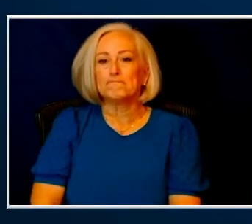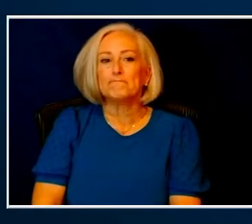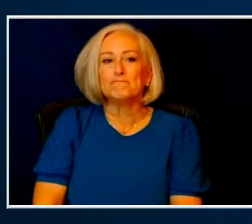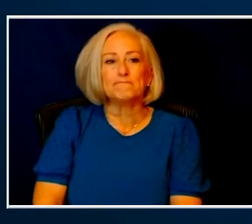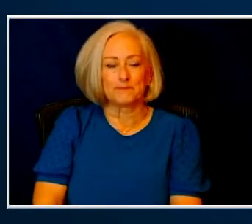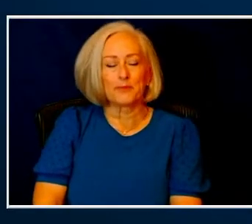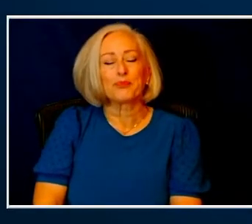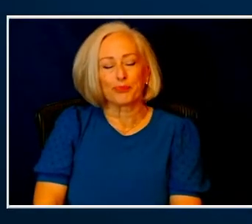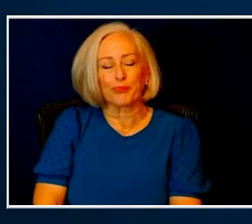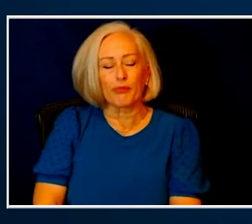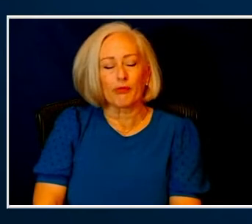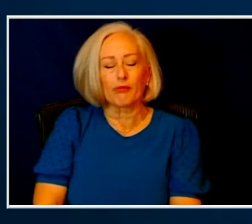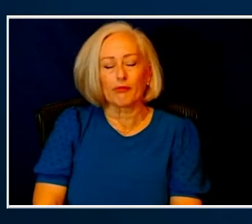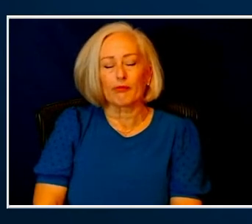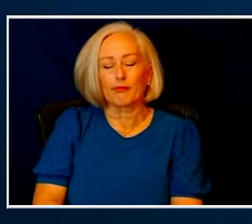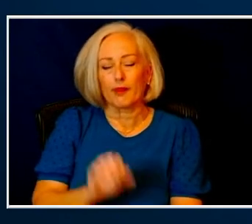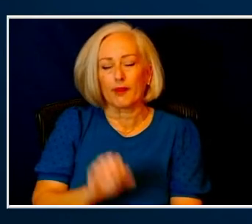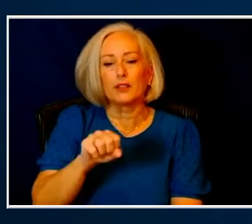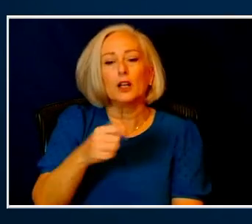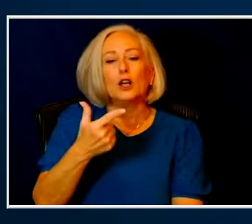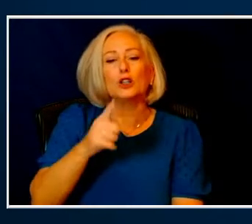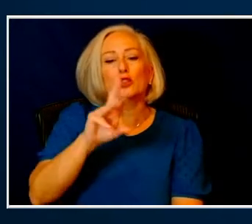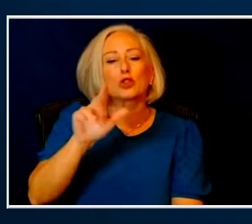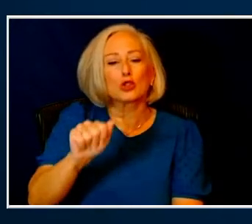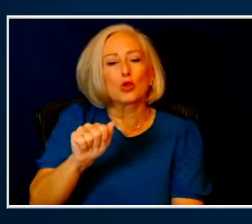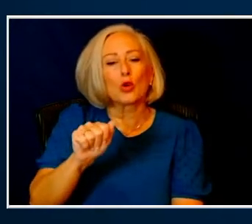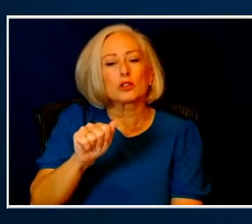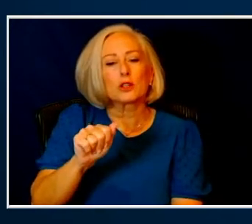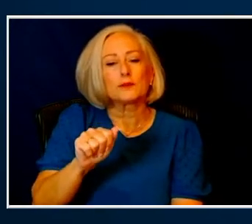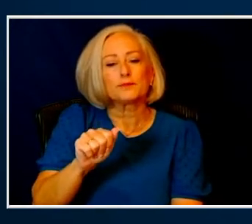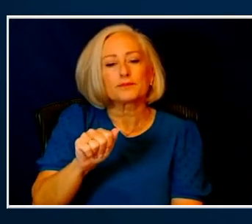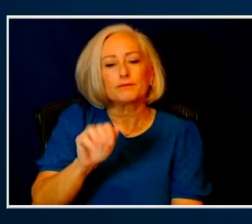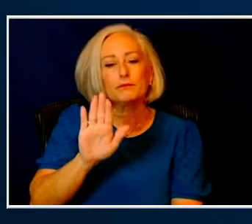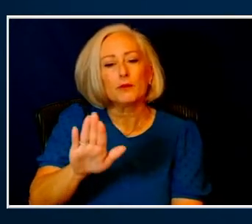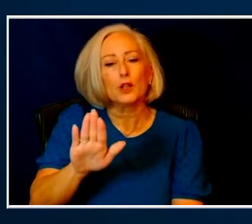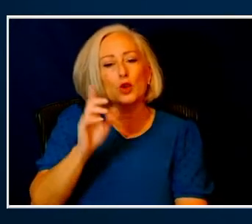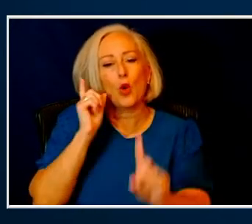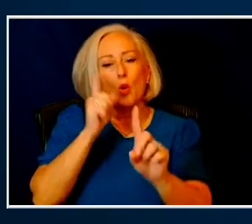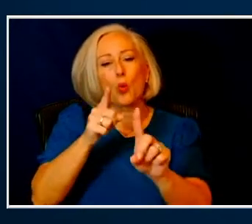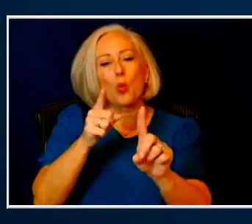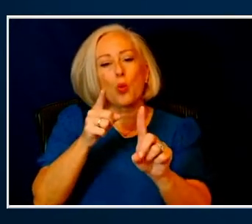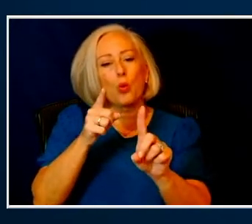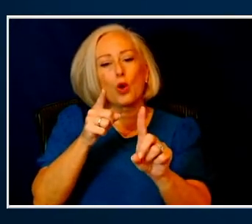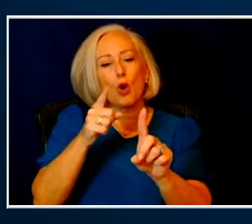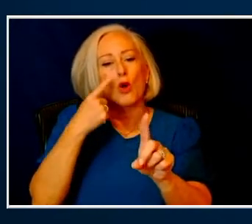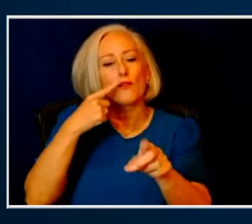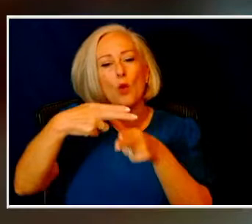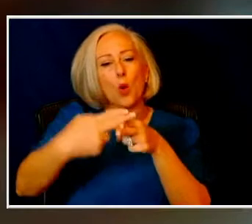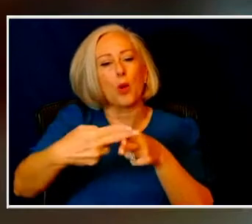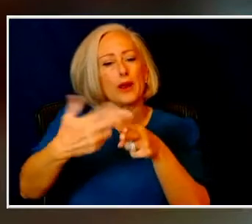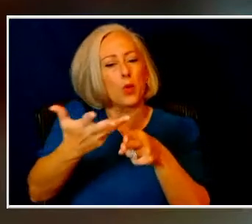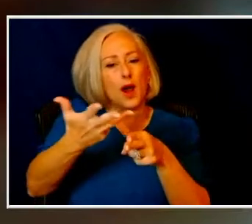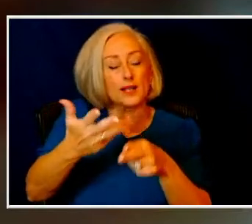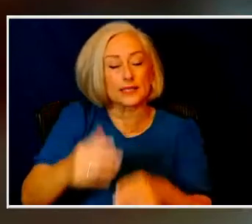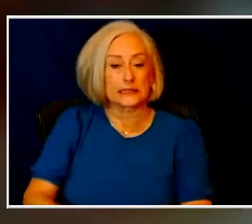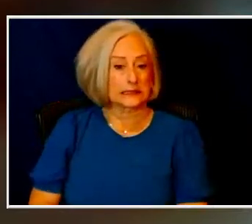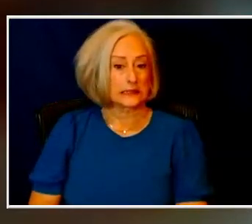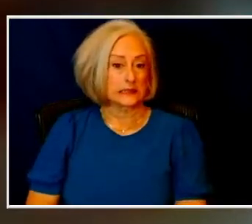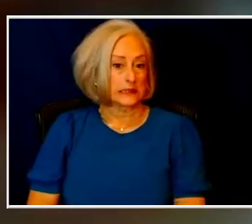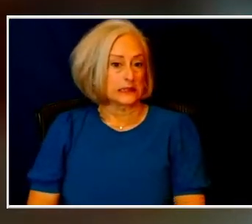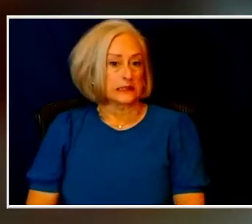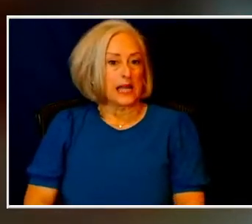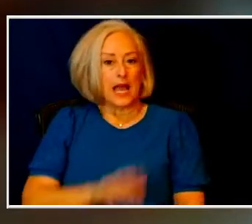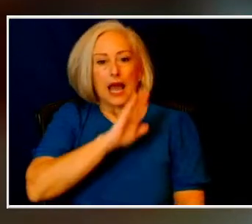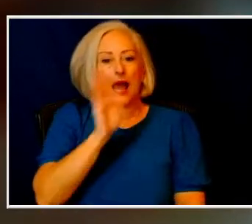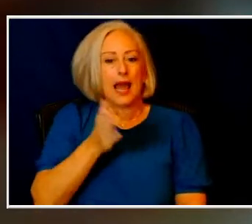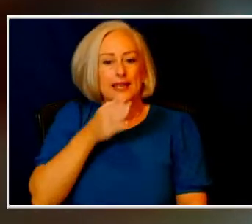it's the other things. So, and Georgia, do you have a weight goal? Well, I never entered the weight